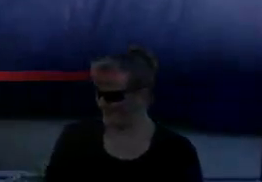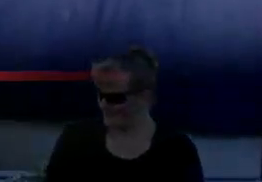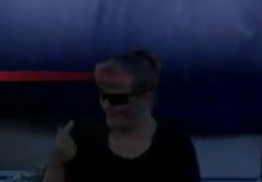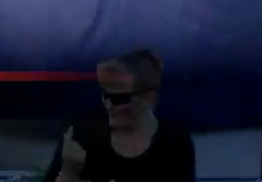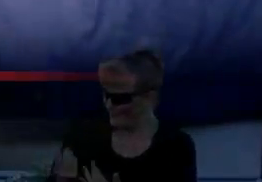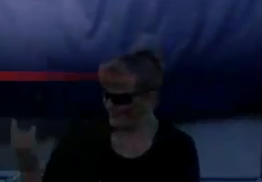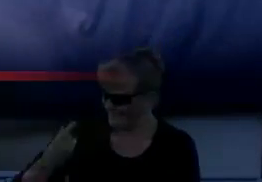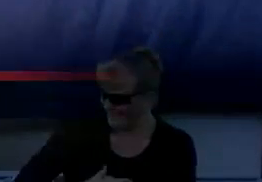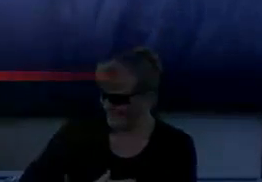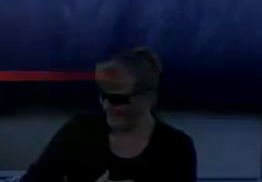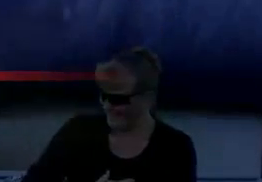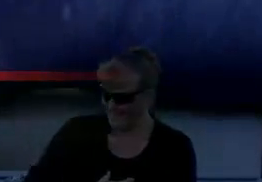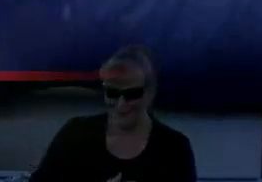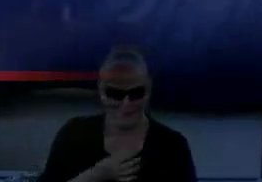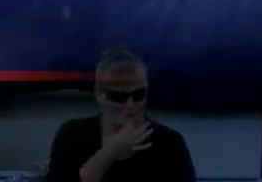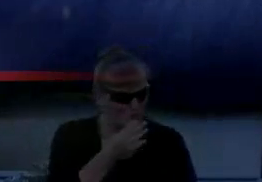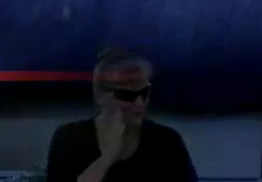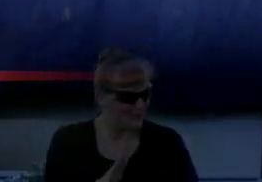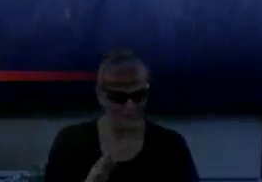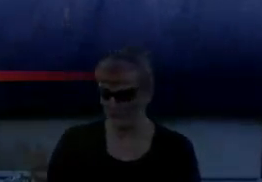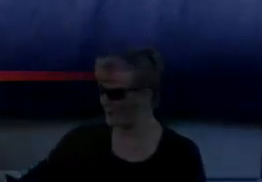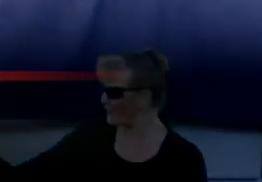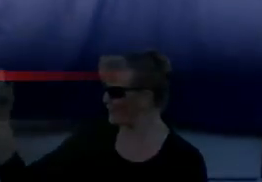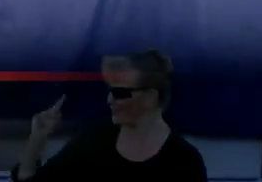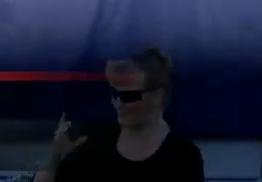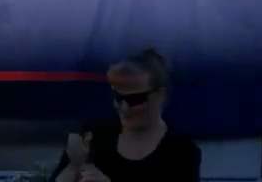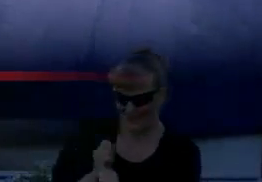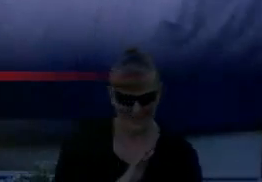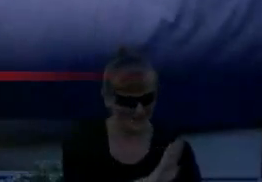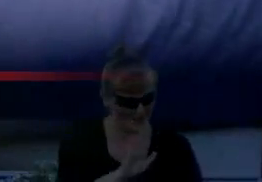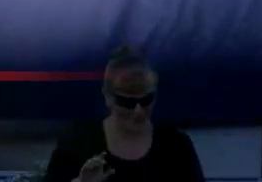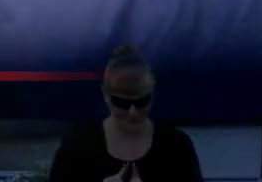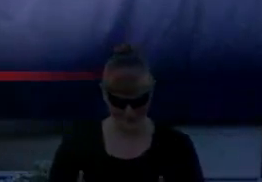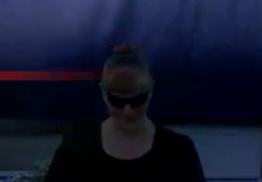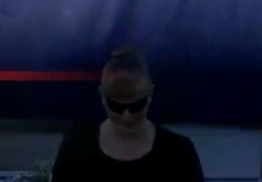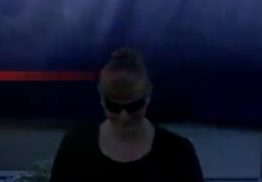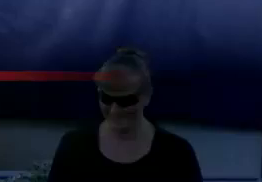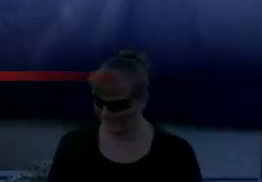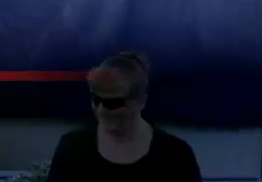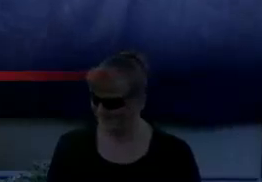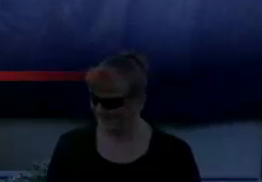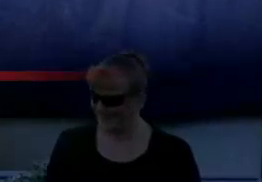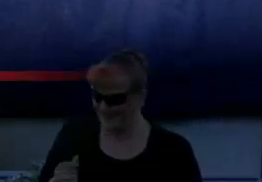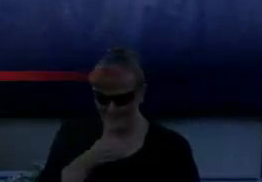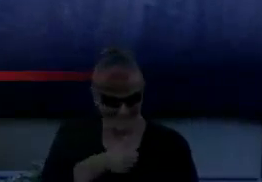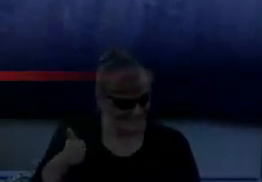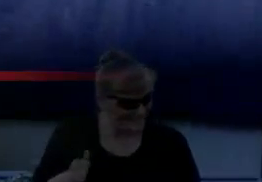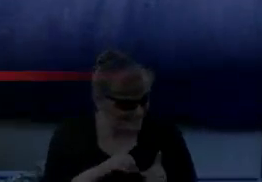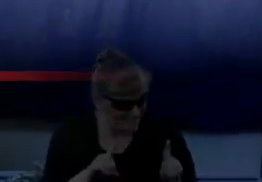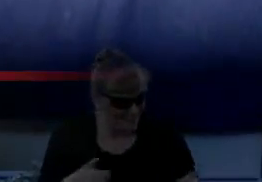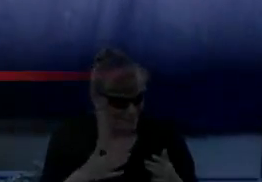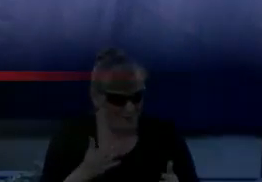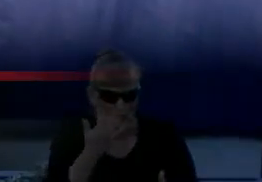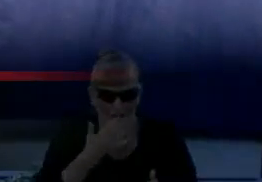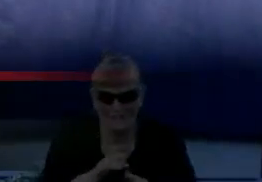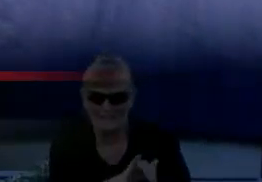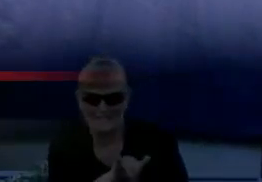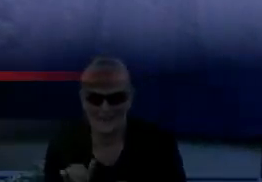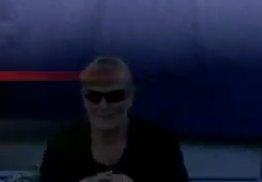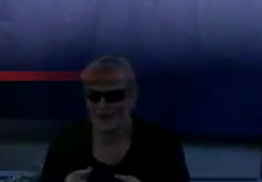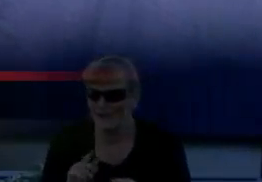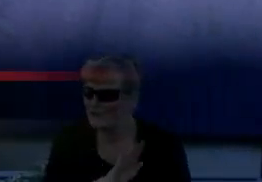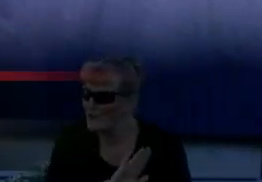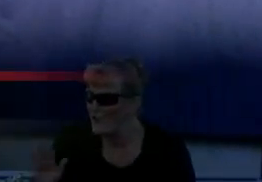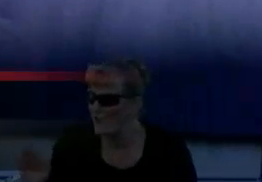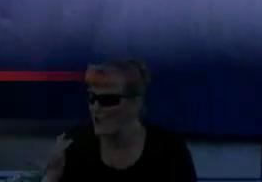graduation day. Soon we will walk across the stage to receive our diplomas. Although each diploma may look the same, the memories they evoke